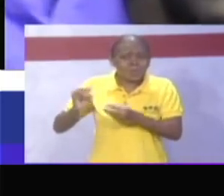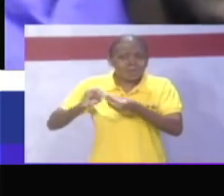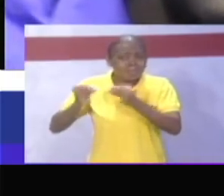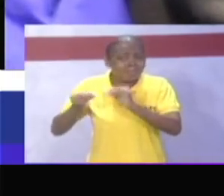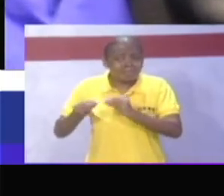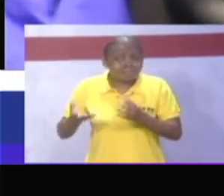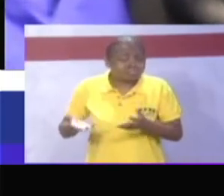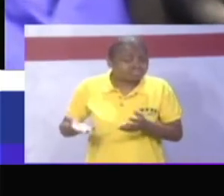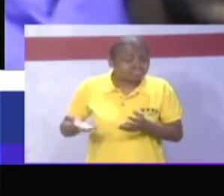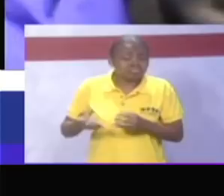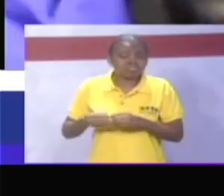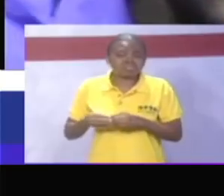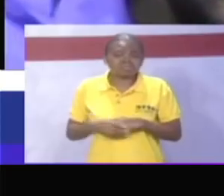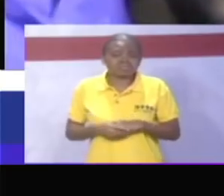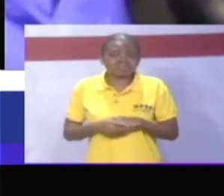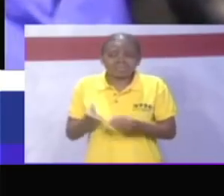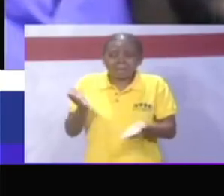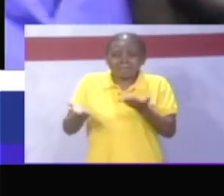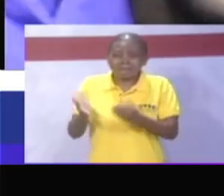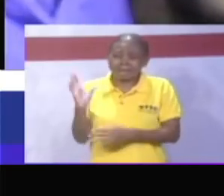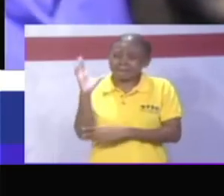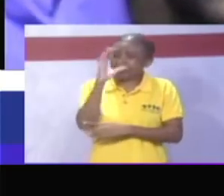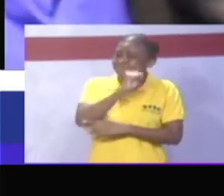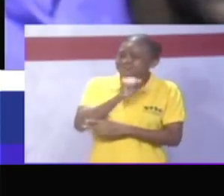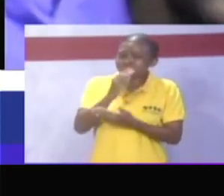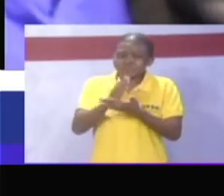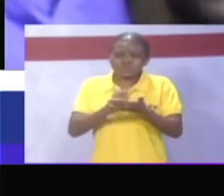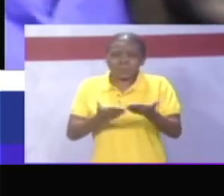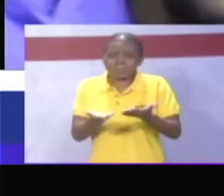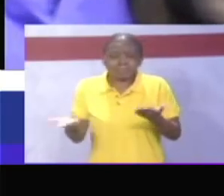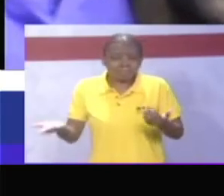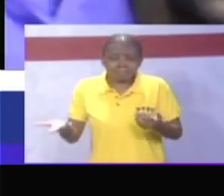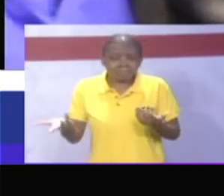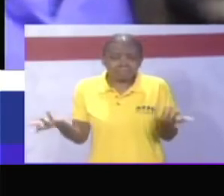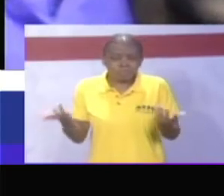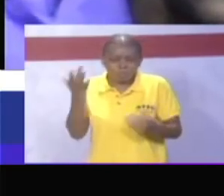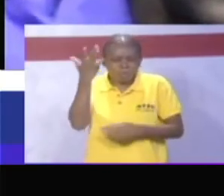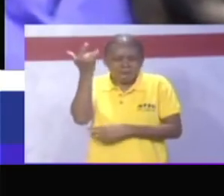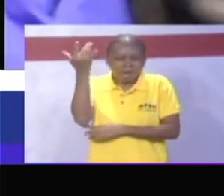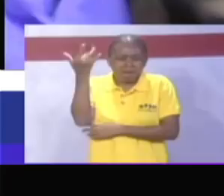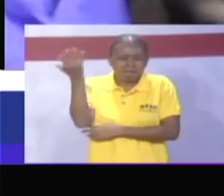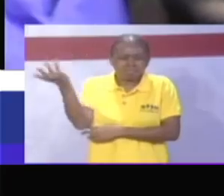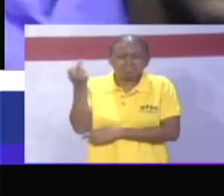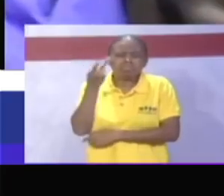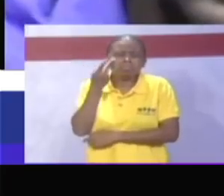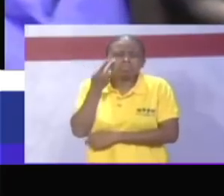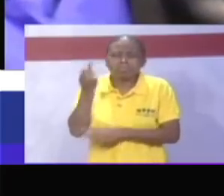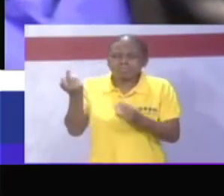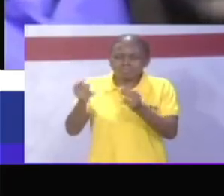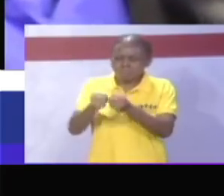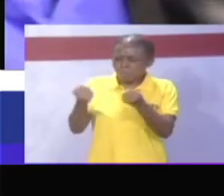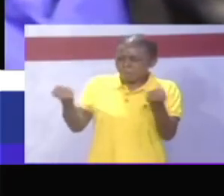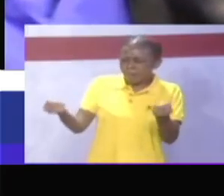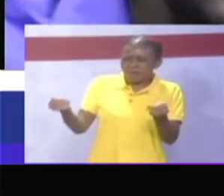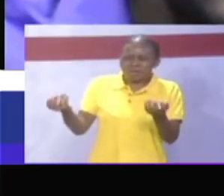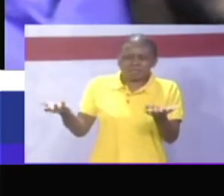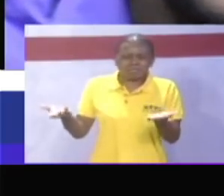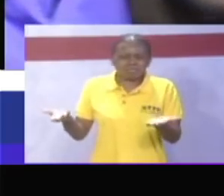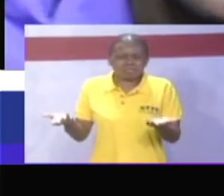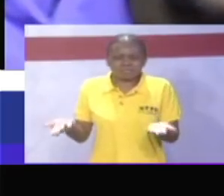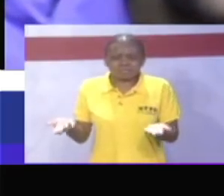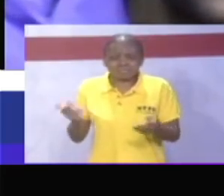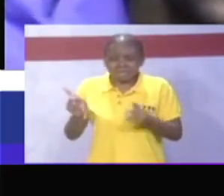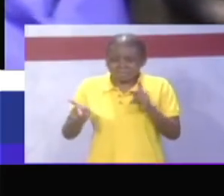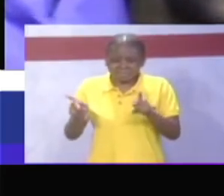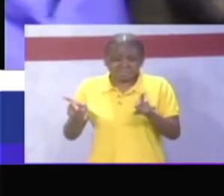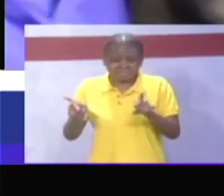background of a report in one of the daily newspapers. I'm quoting one patient as having contracted the Delta while in a